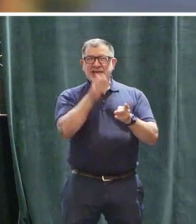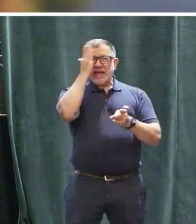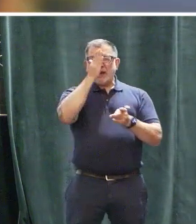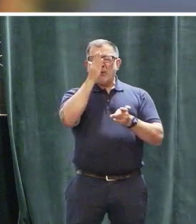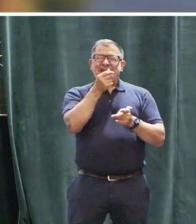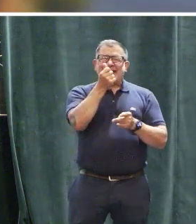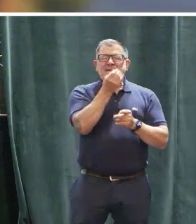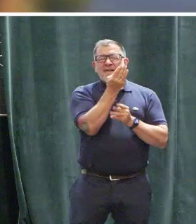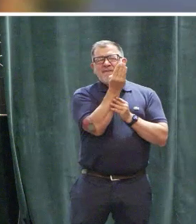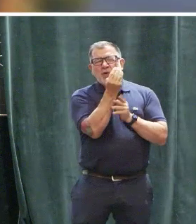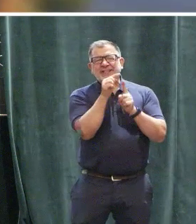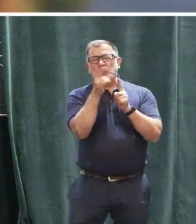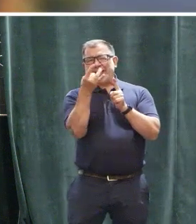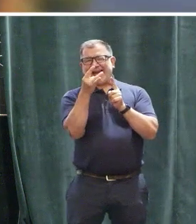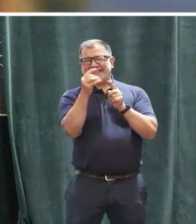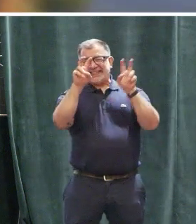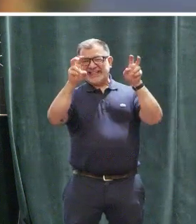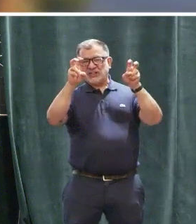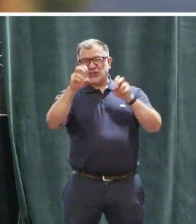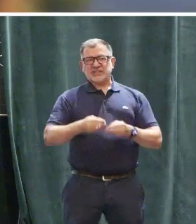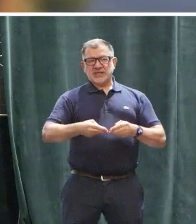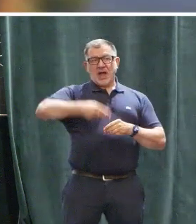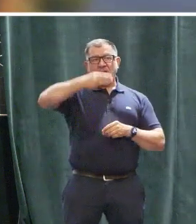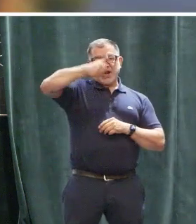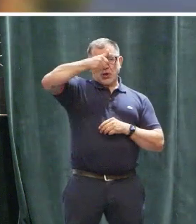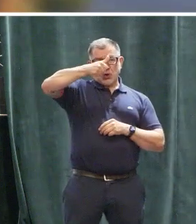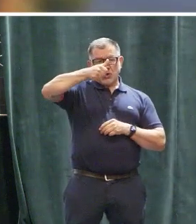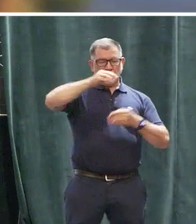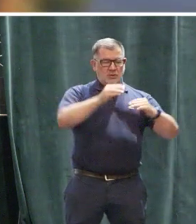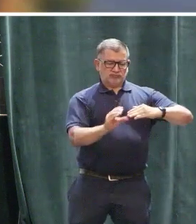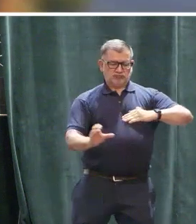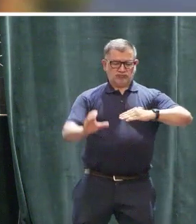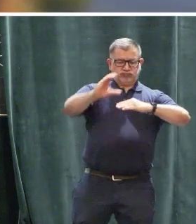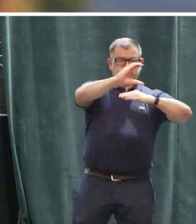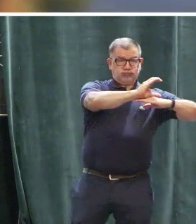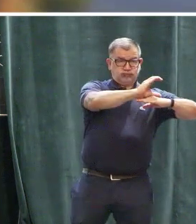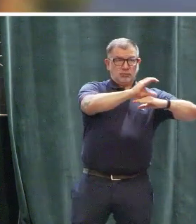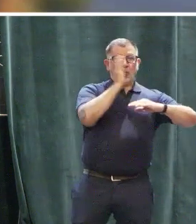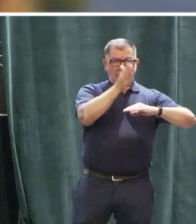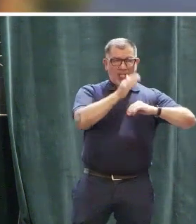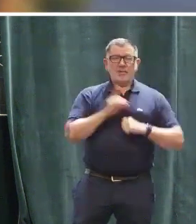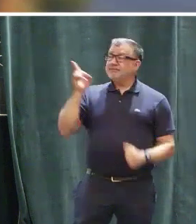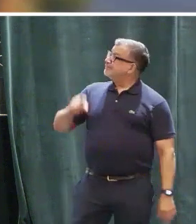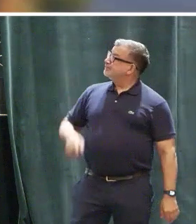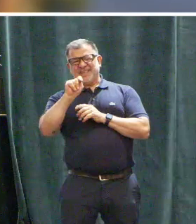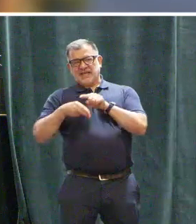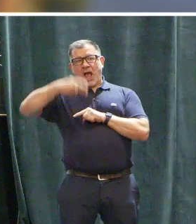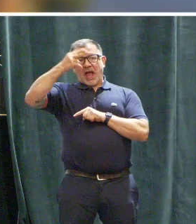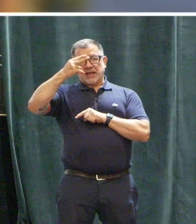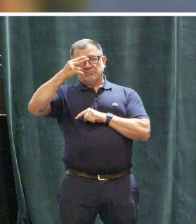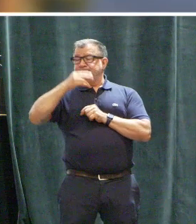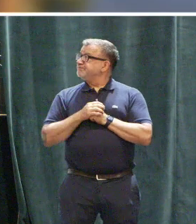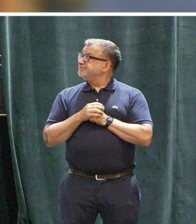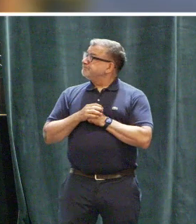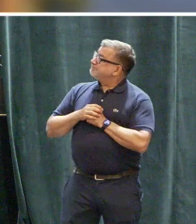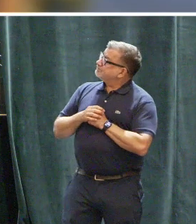inches higher. And you can see that from these little flood wall tags that we've added in the presentation. And then we're also proposing in all